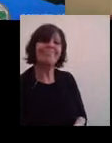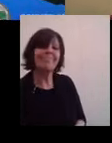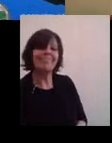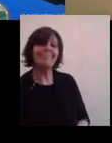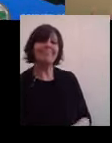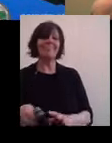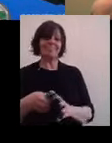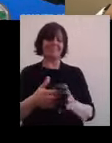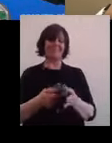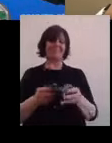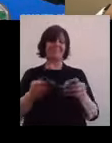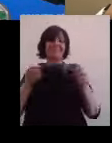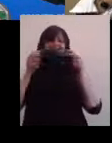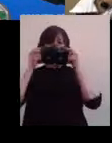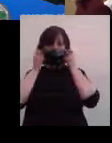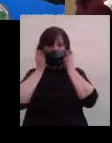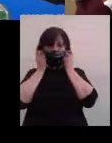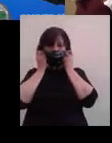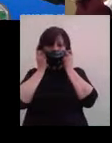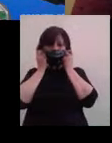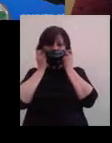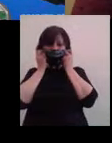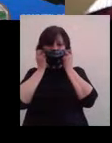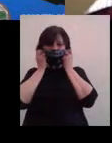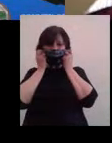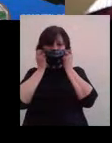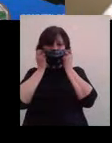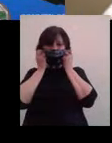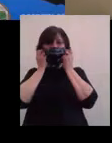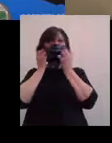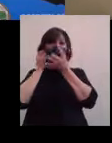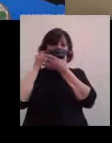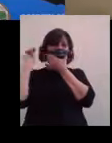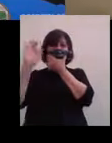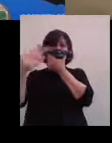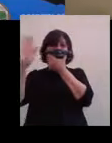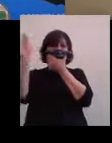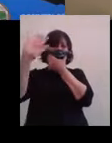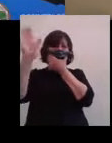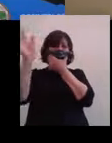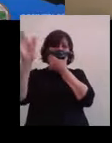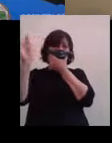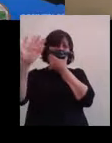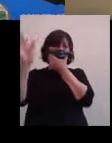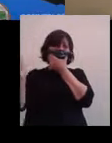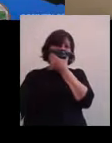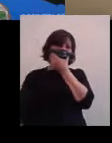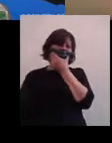Take care, everybody. Be safe, be well, and wear your mask.